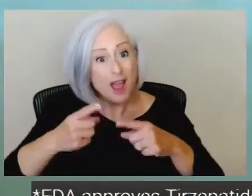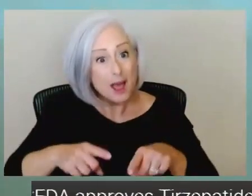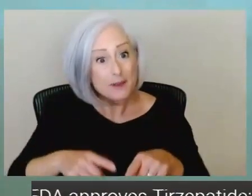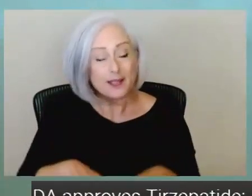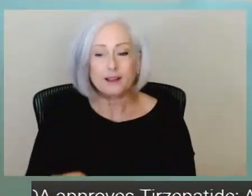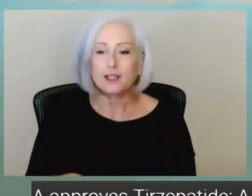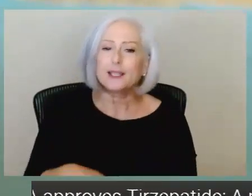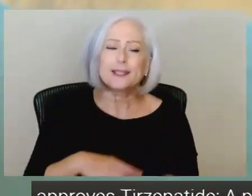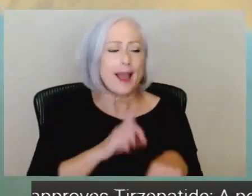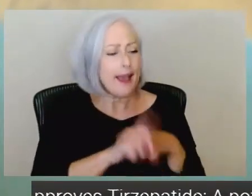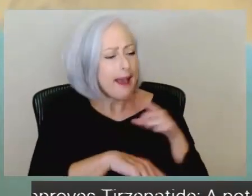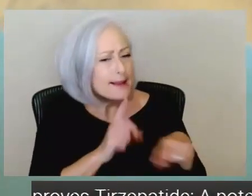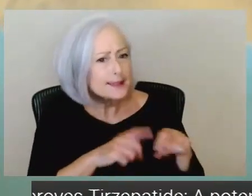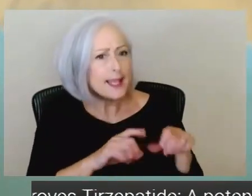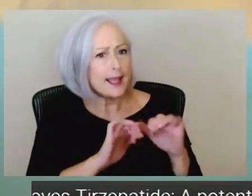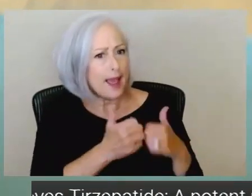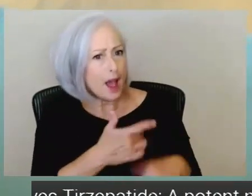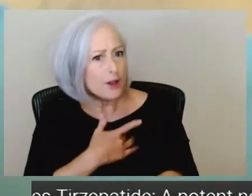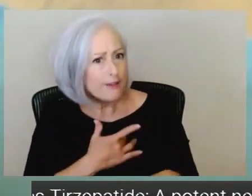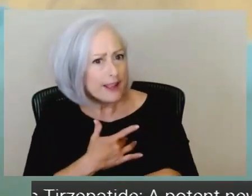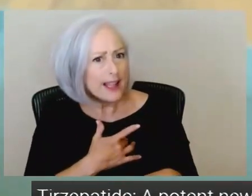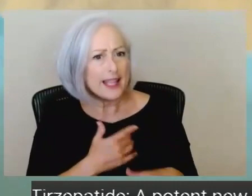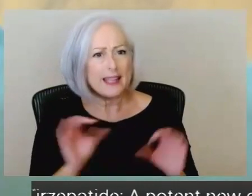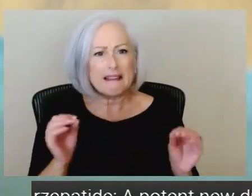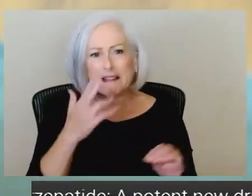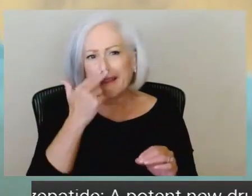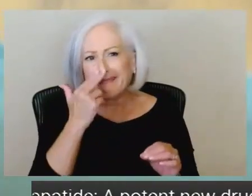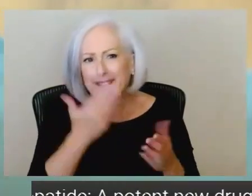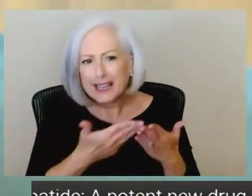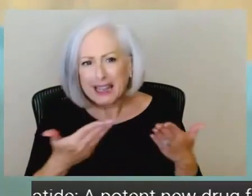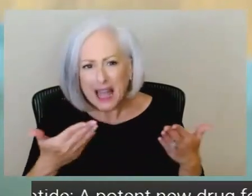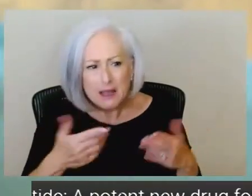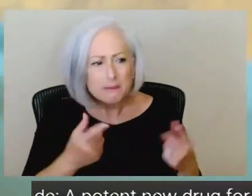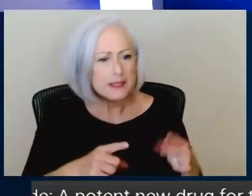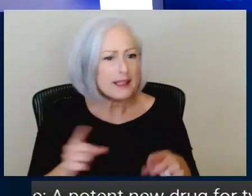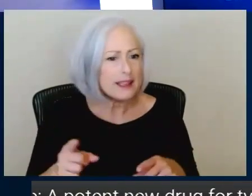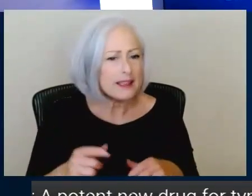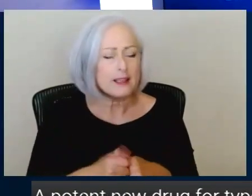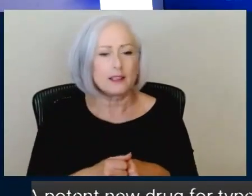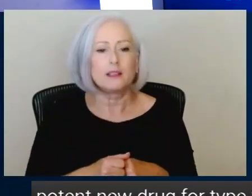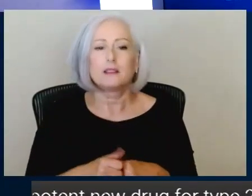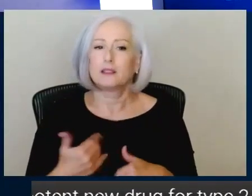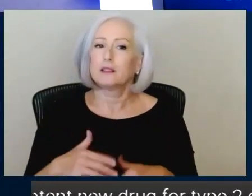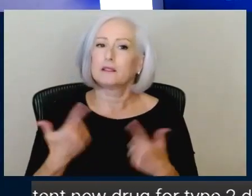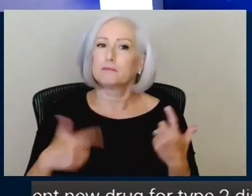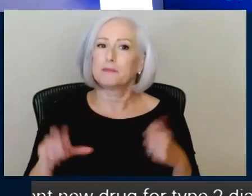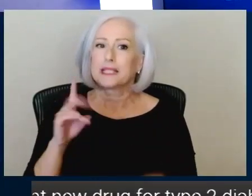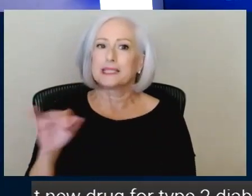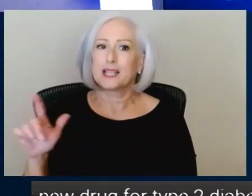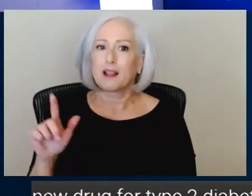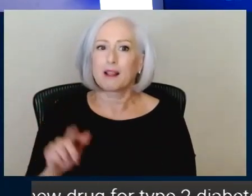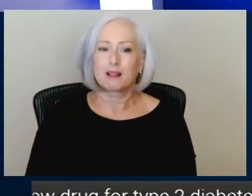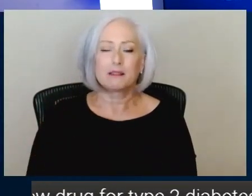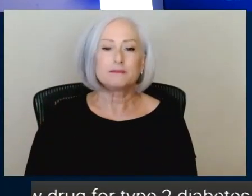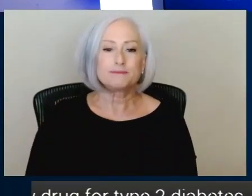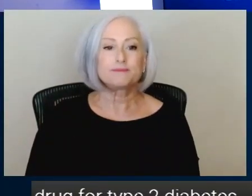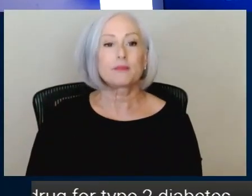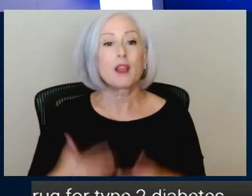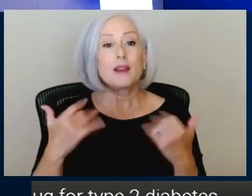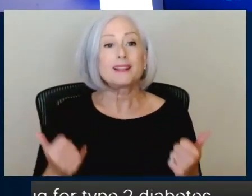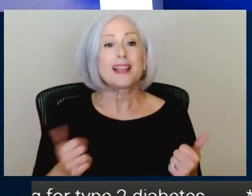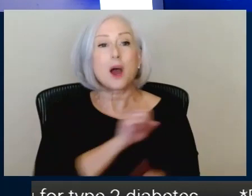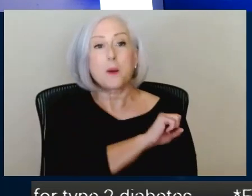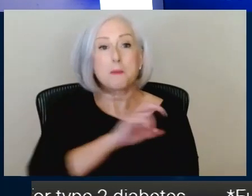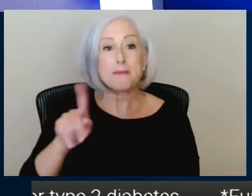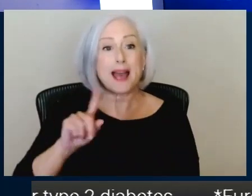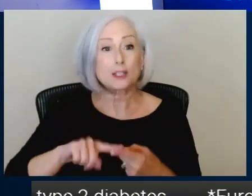making sure she's not having any other funny symptoms. So yeah, no, it's approximately a very big deal. Indeed it is. All right, I do want to jump back to COVID real quick,